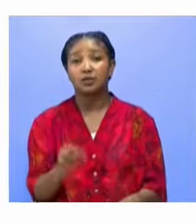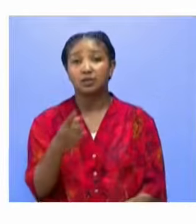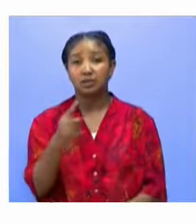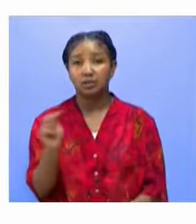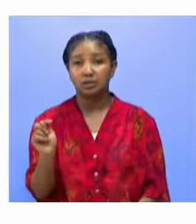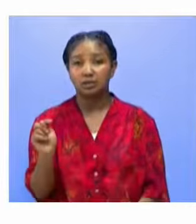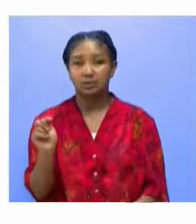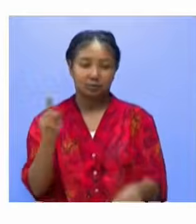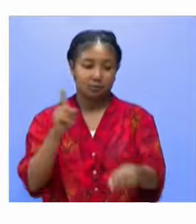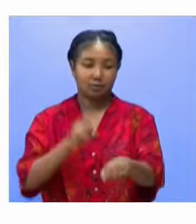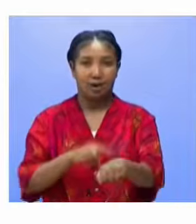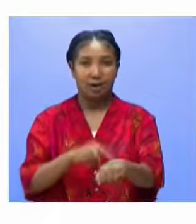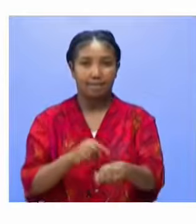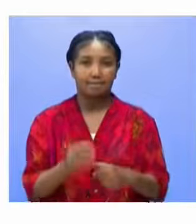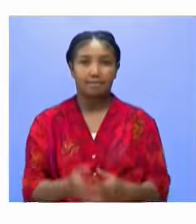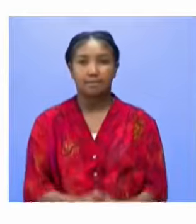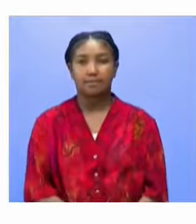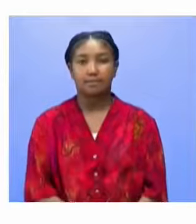the time